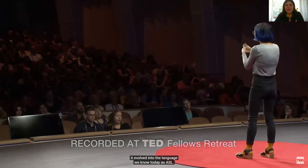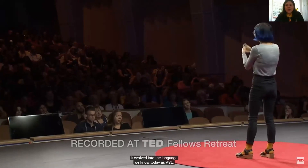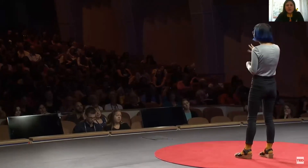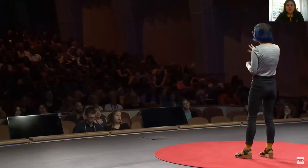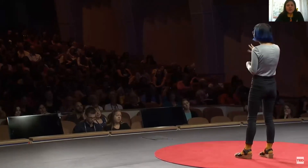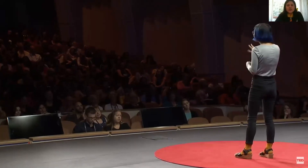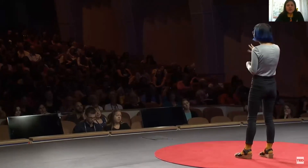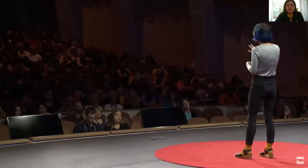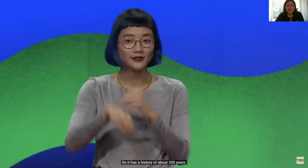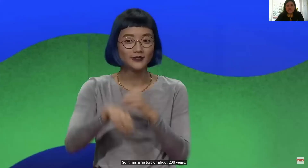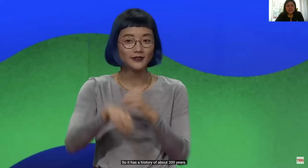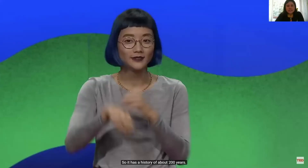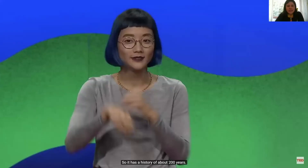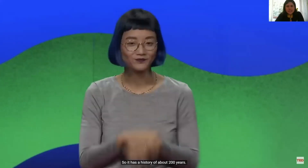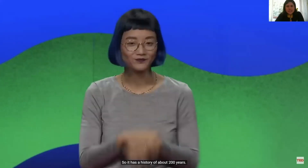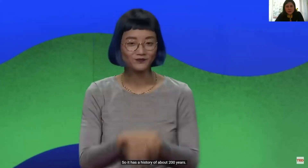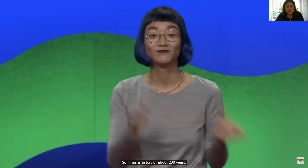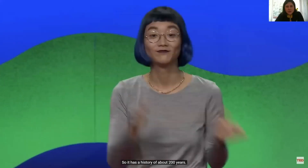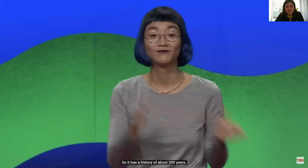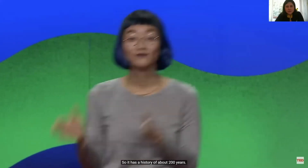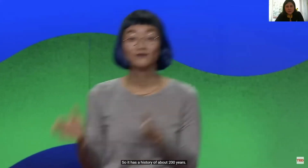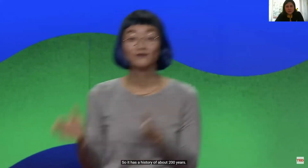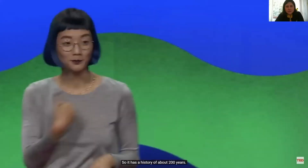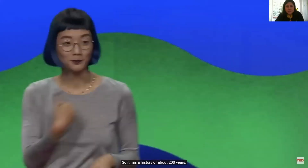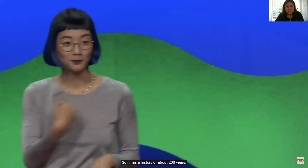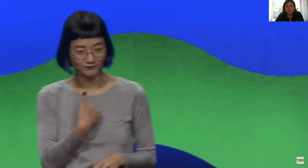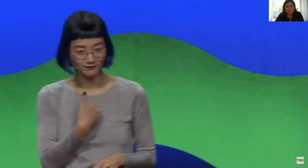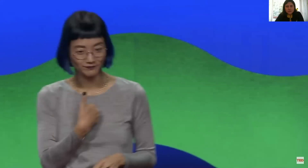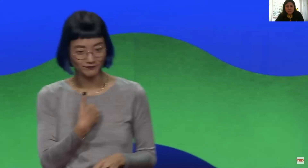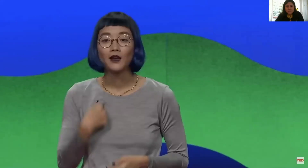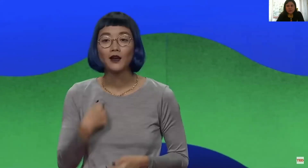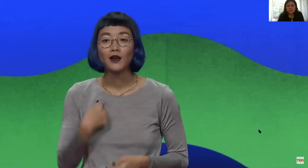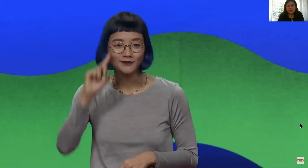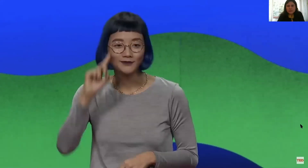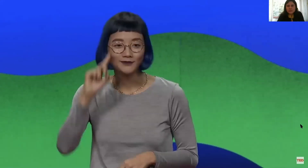Are you able to read the letters at the bottom?